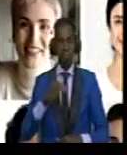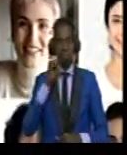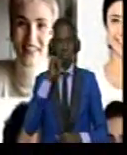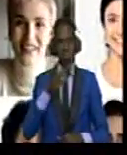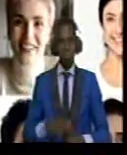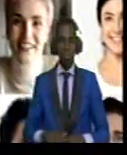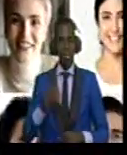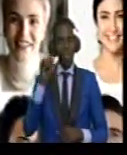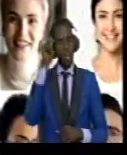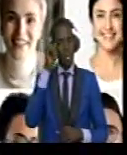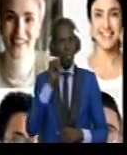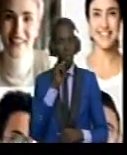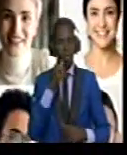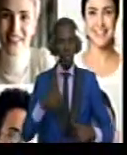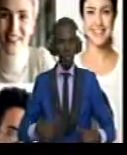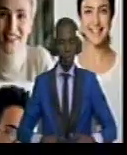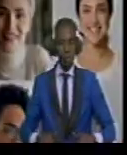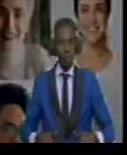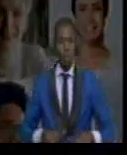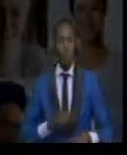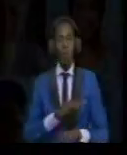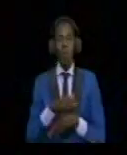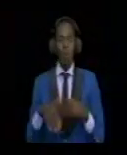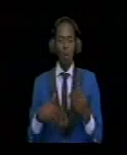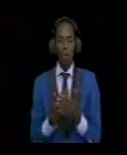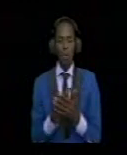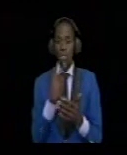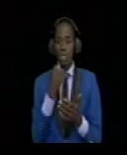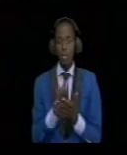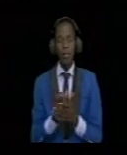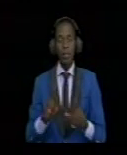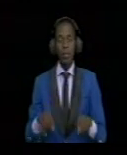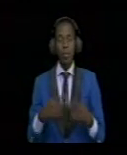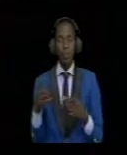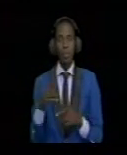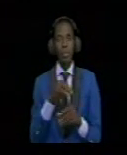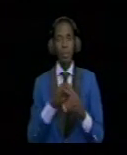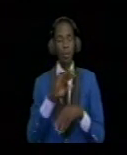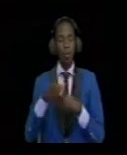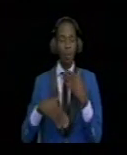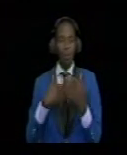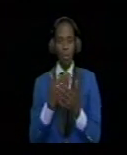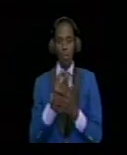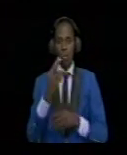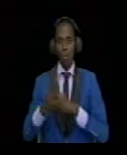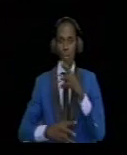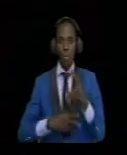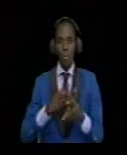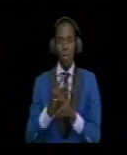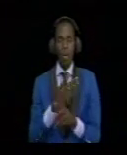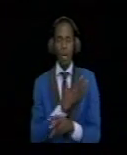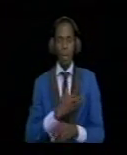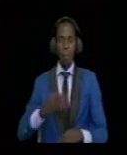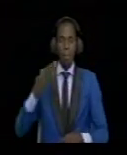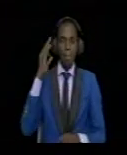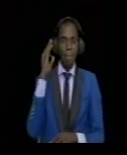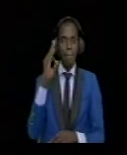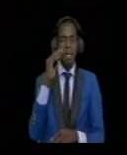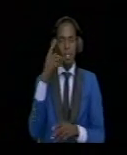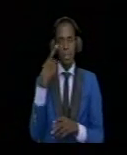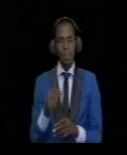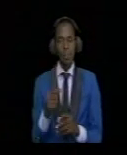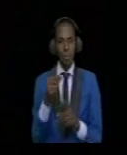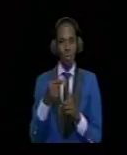adults, everybody hearing. It says, go ye into all the world and preach the gospel to